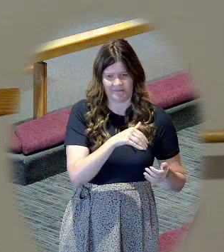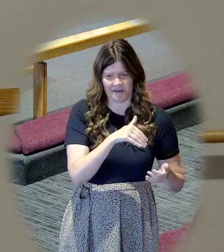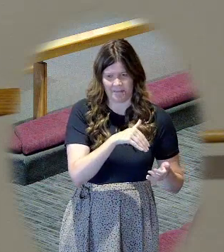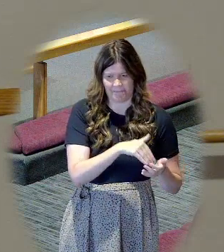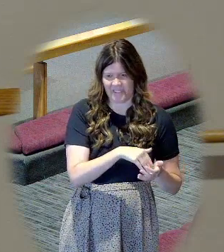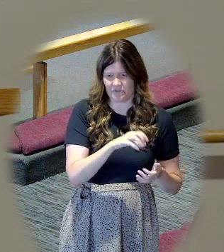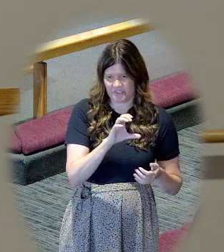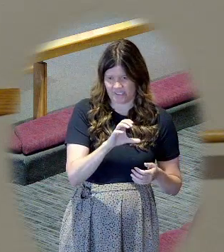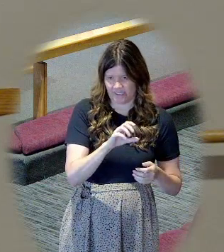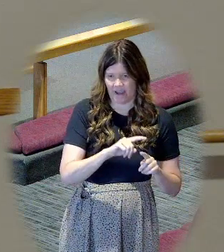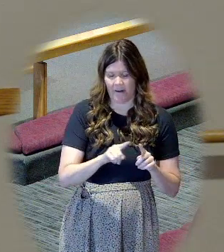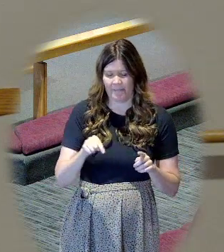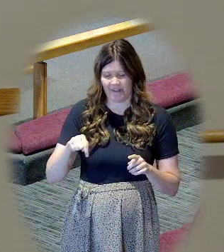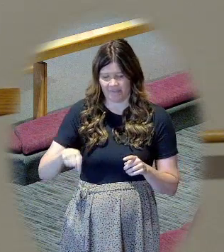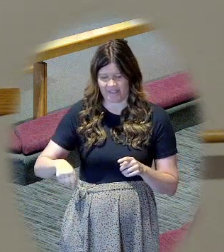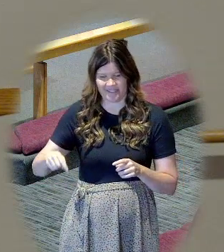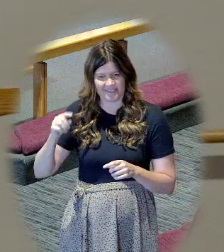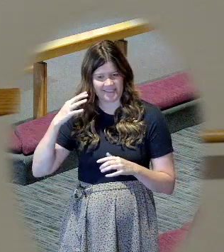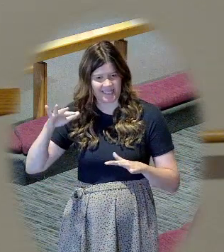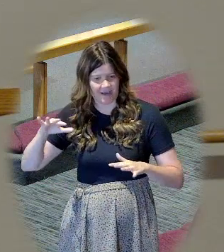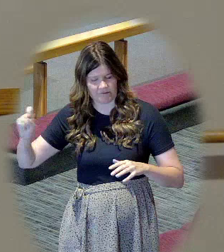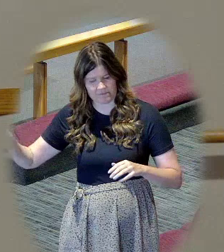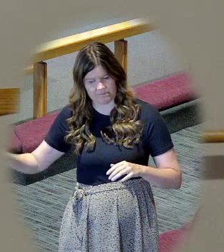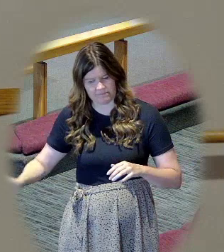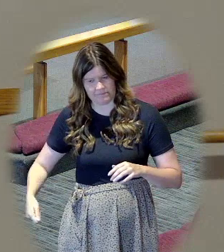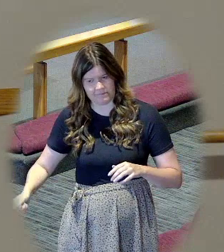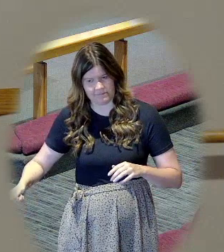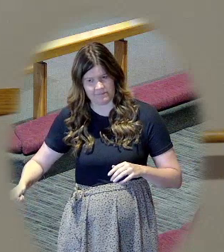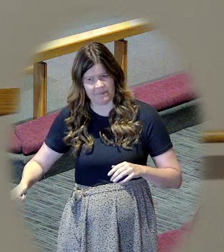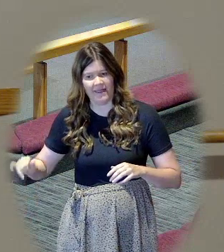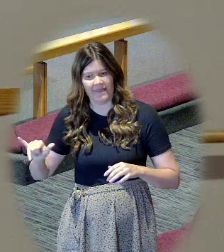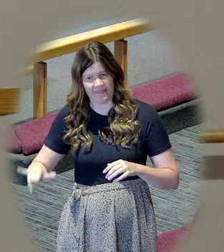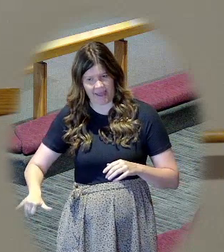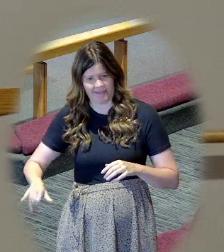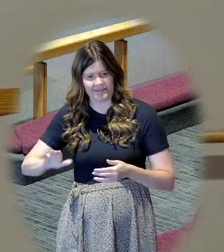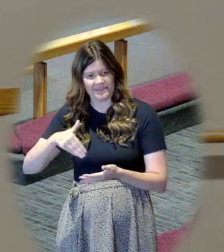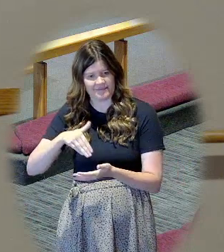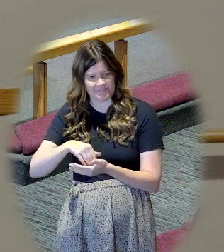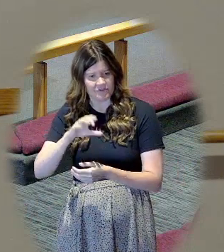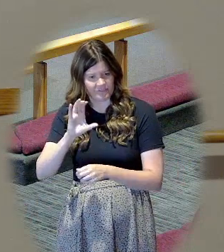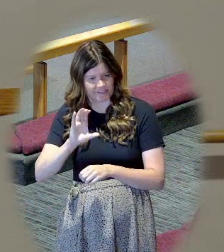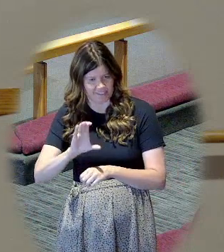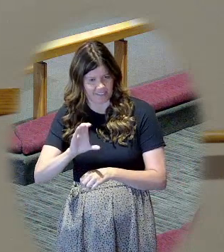But my friend, this is middle C, and that will never change.